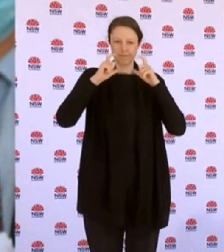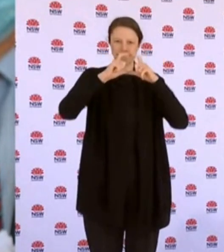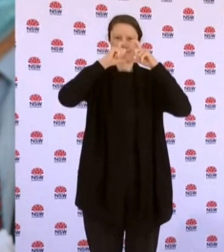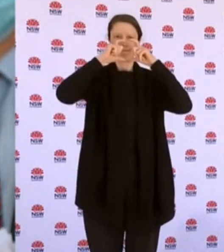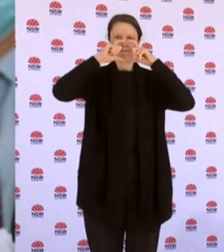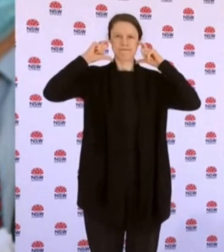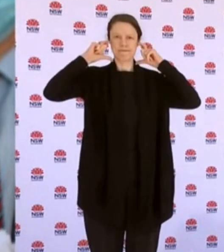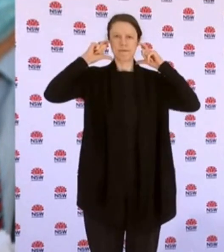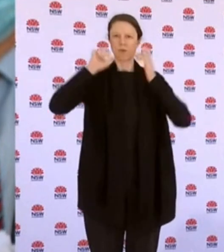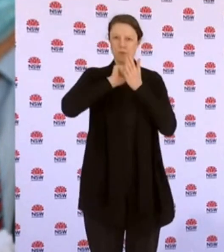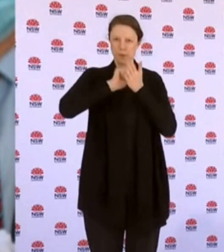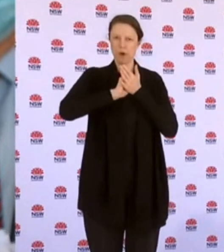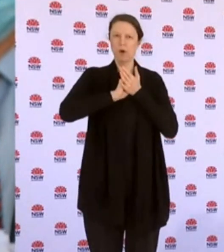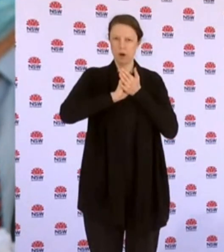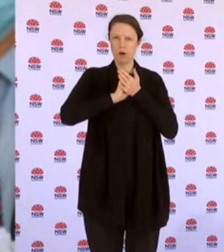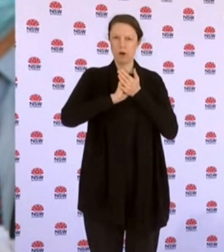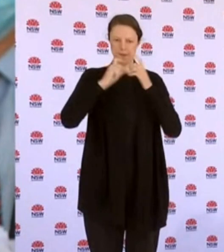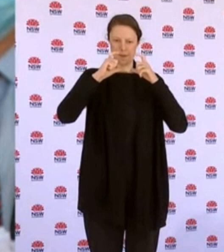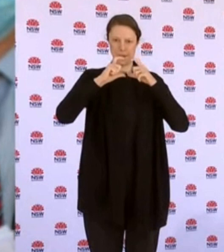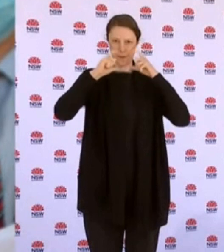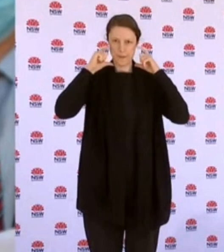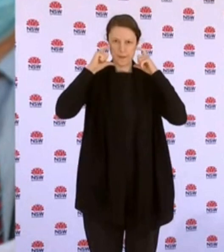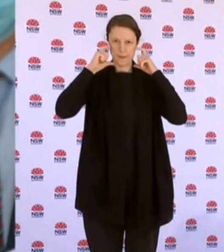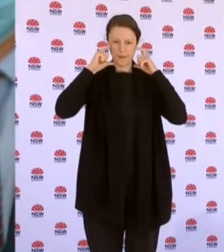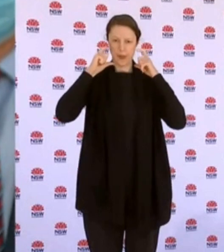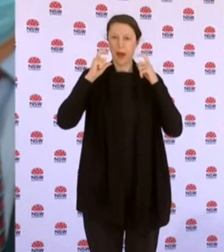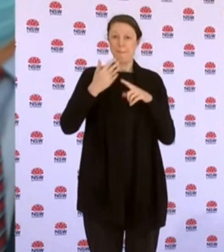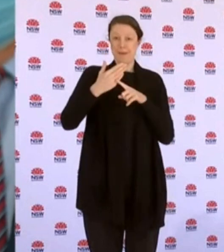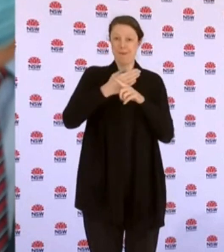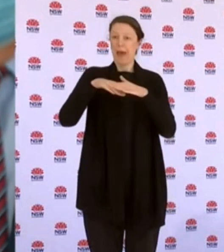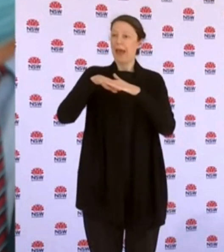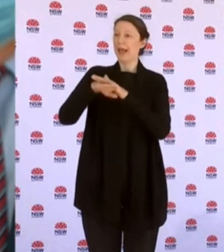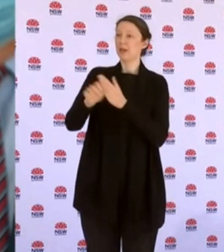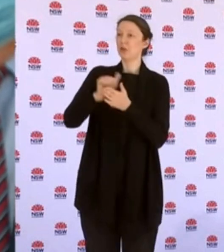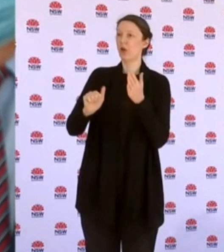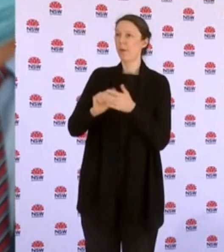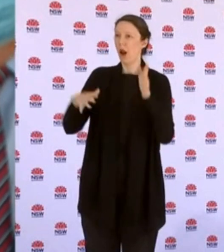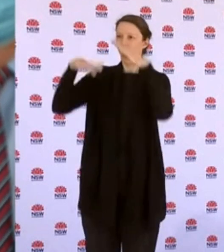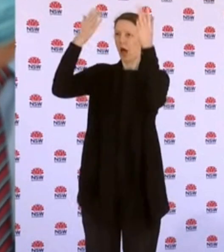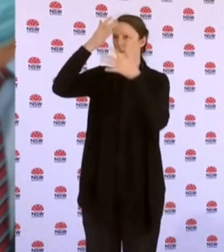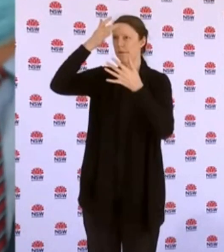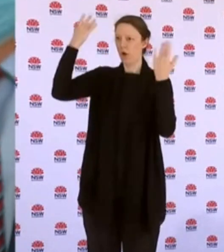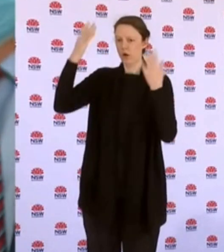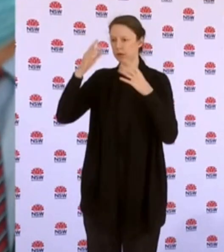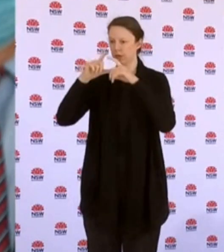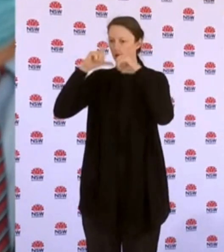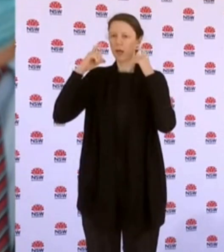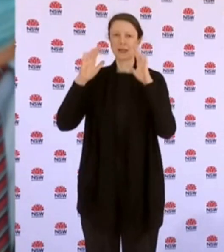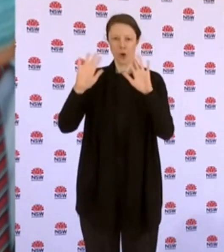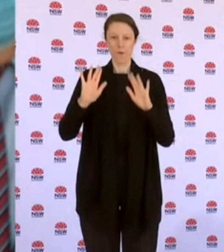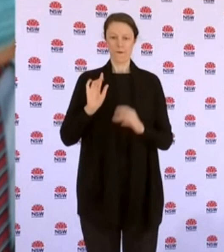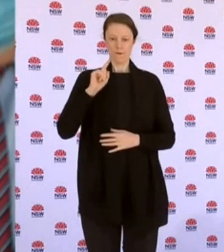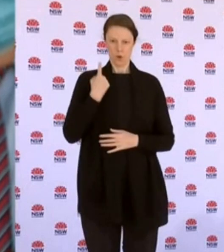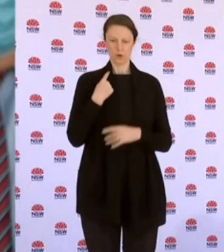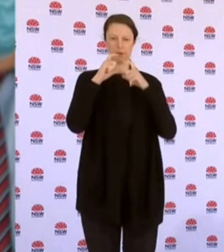mouth. Firmly put it on before you go entering the store, and that you do purposeful shopping to get the things that you